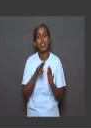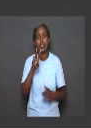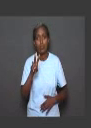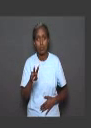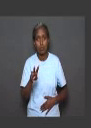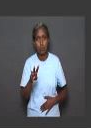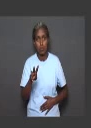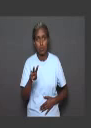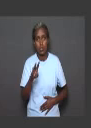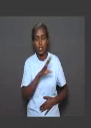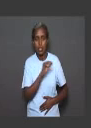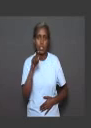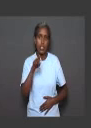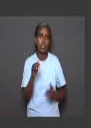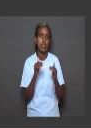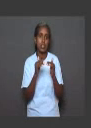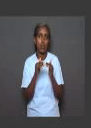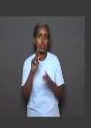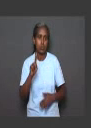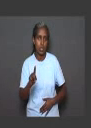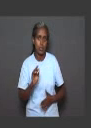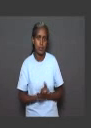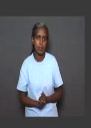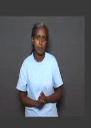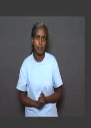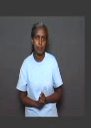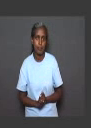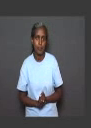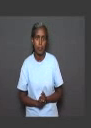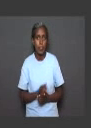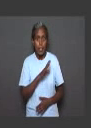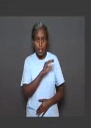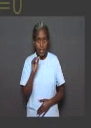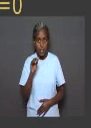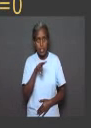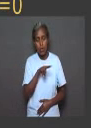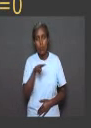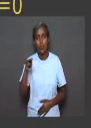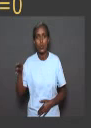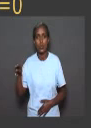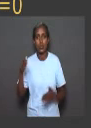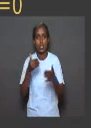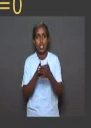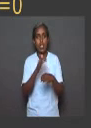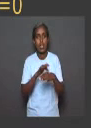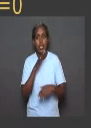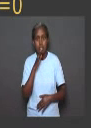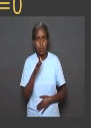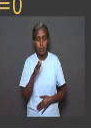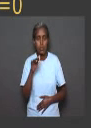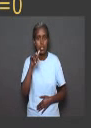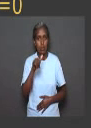x equals negative 2 and x equals 1, and a